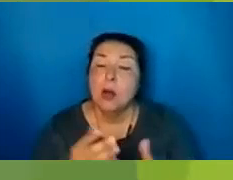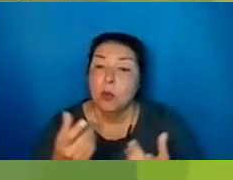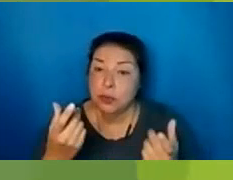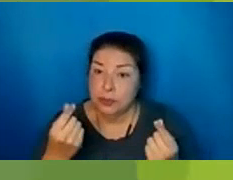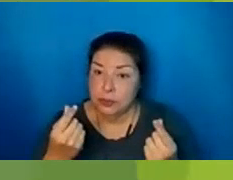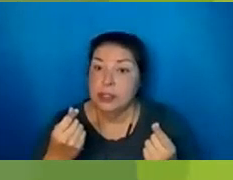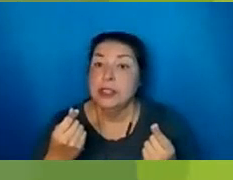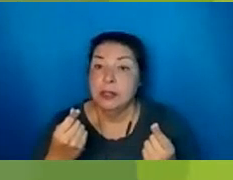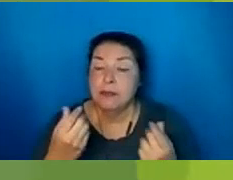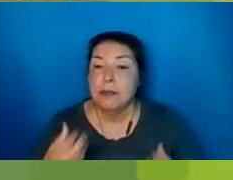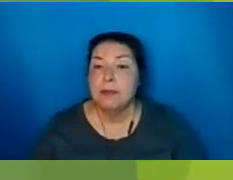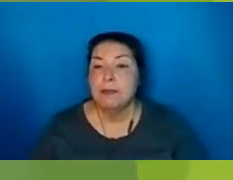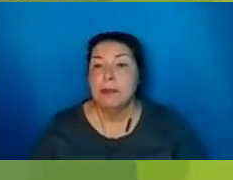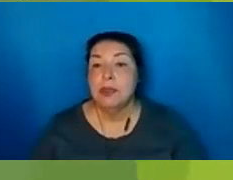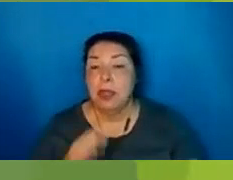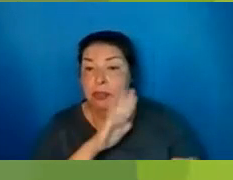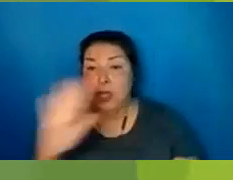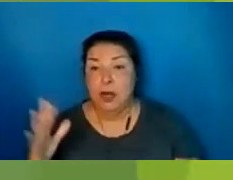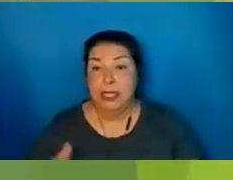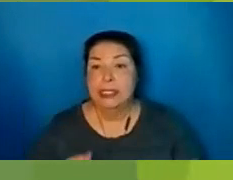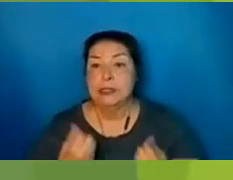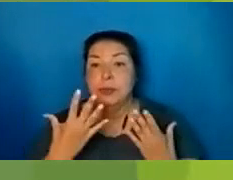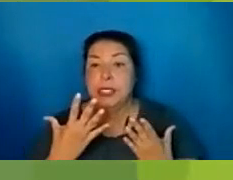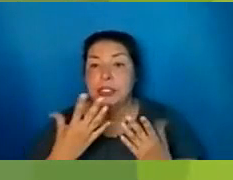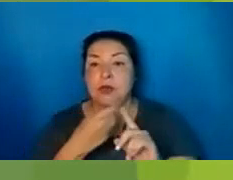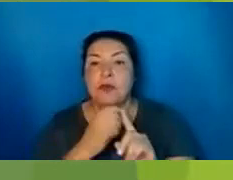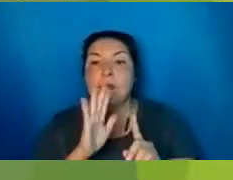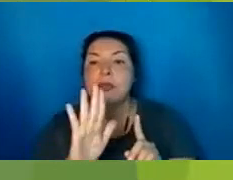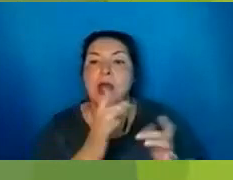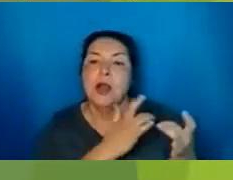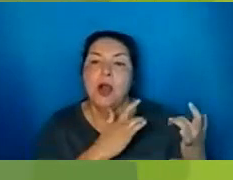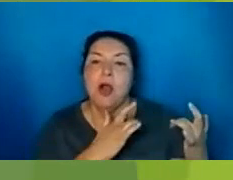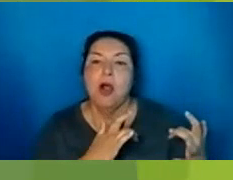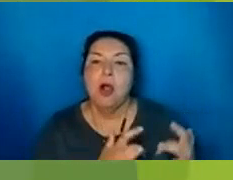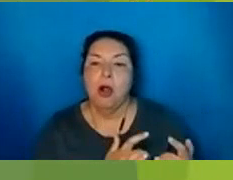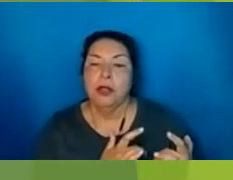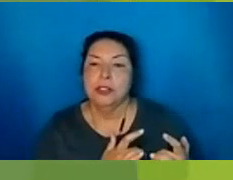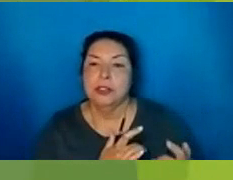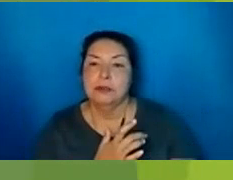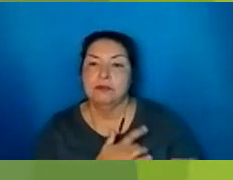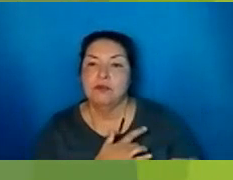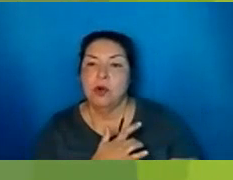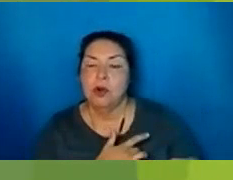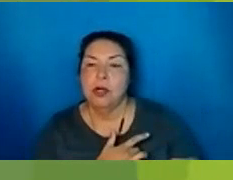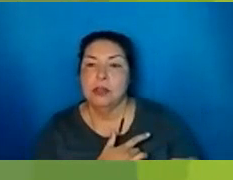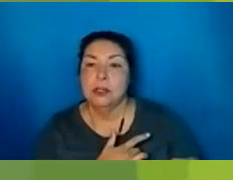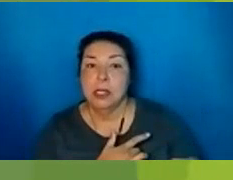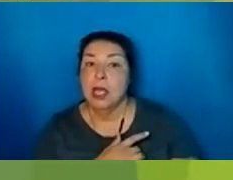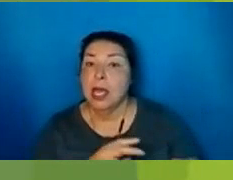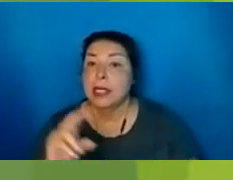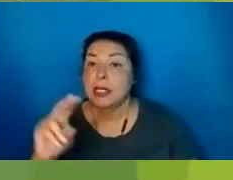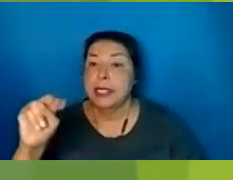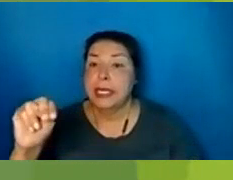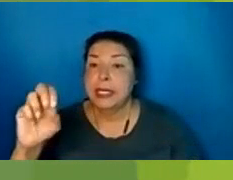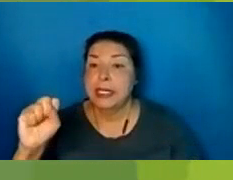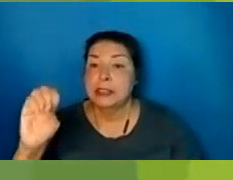their inspiration from their own heart. And in fact, in the NASB,